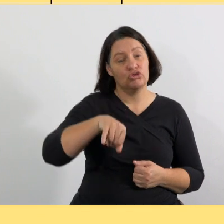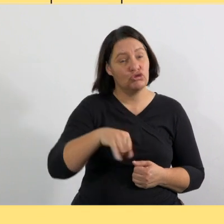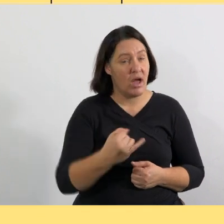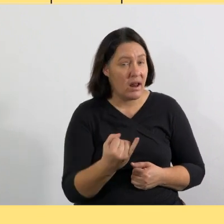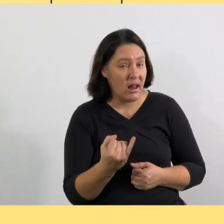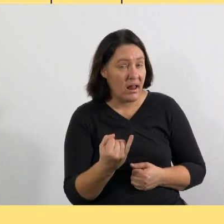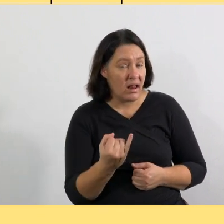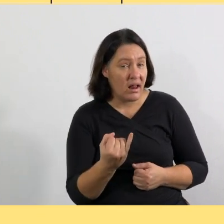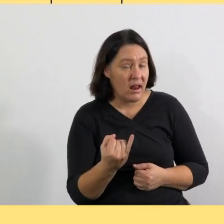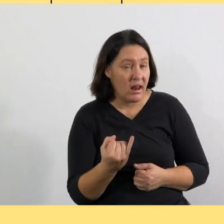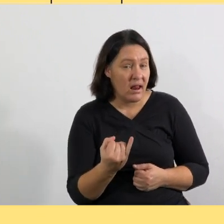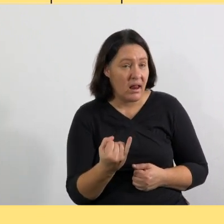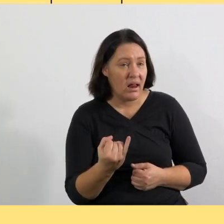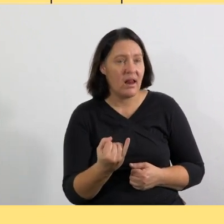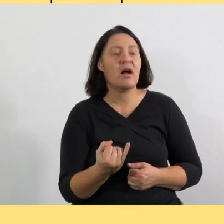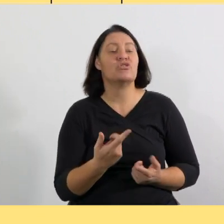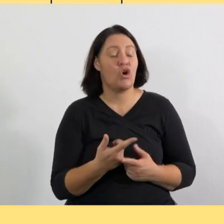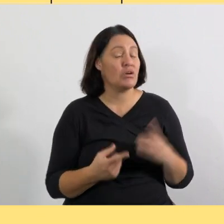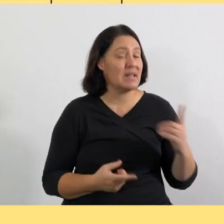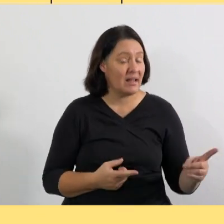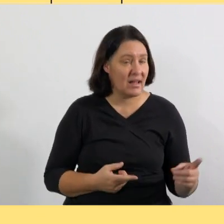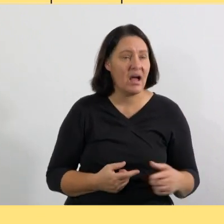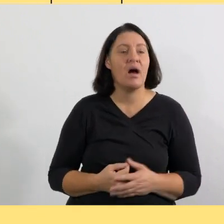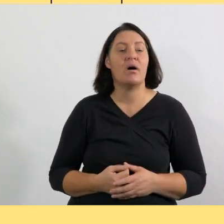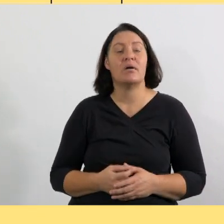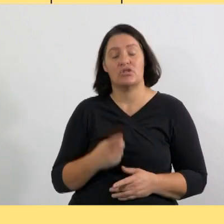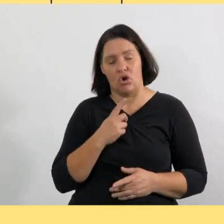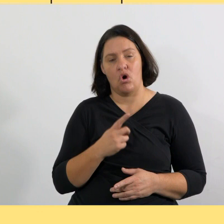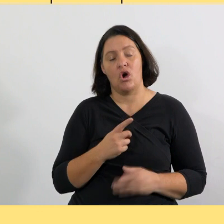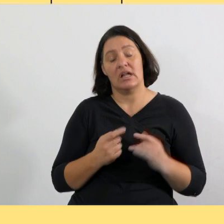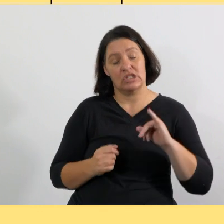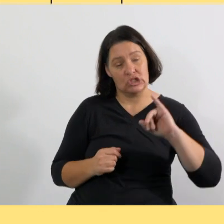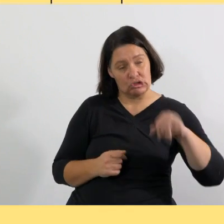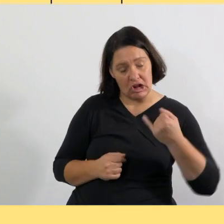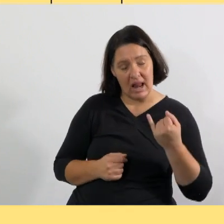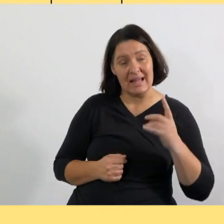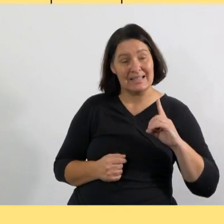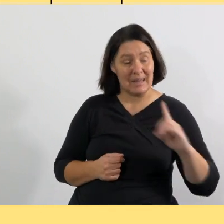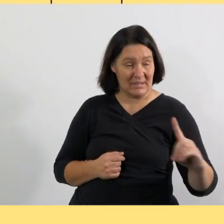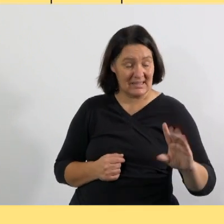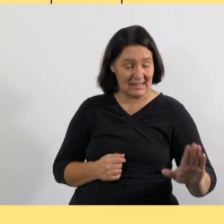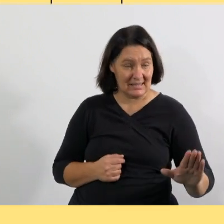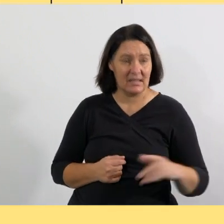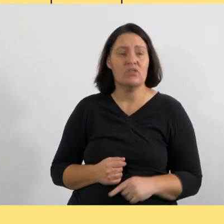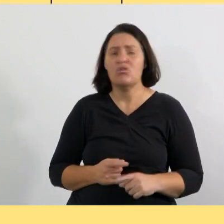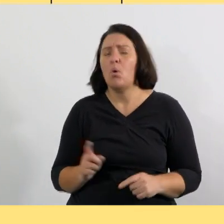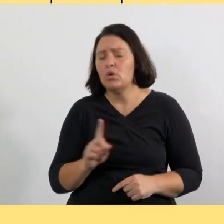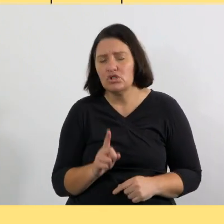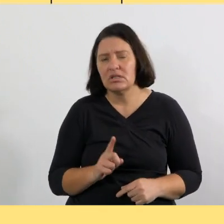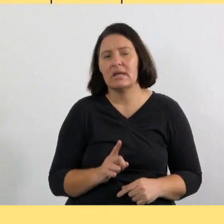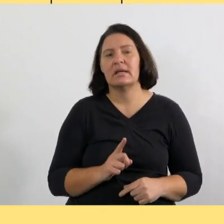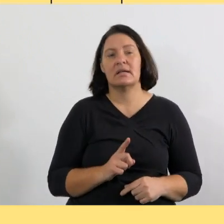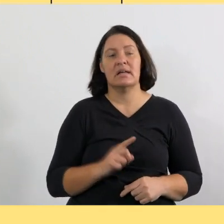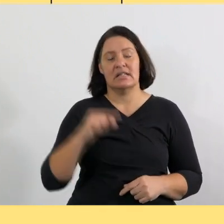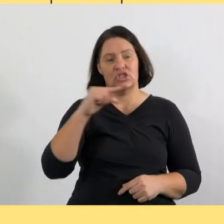What side is it on? What side is this? Debit. So I'll call it journal debits. Which journal is this?